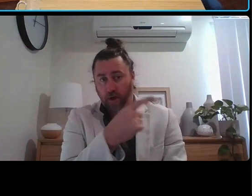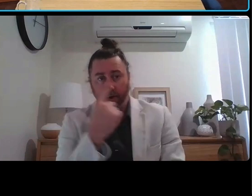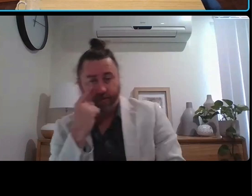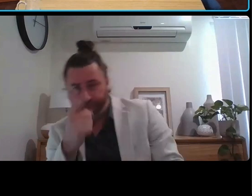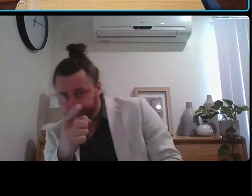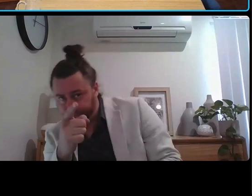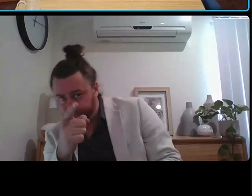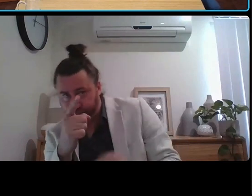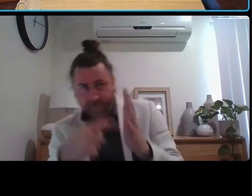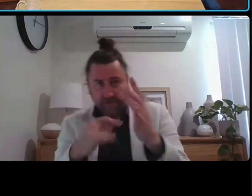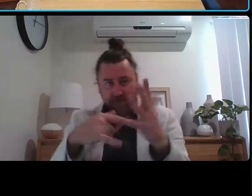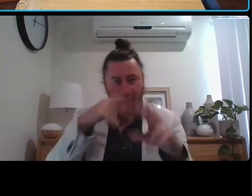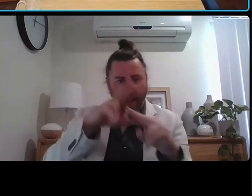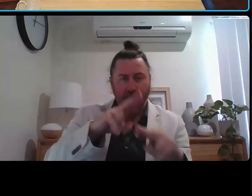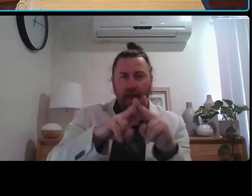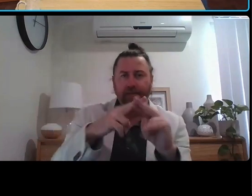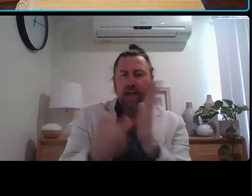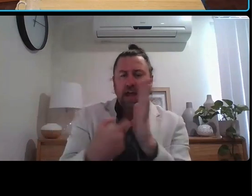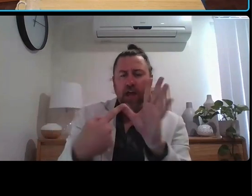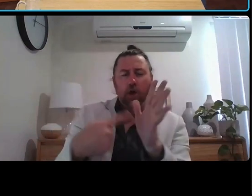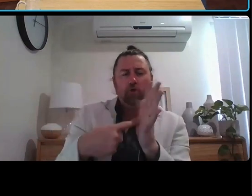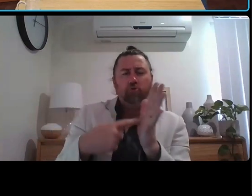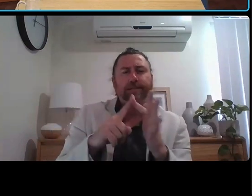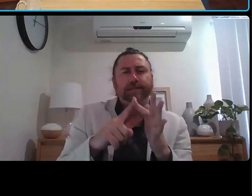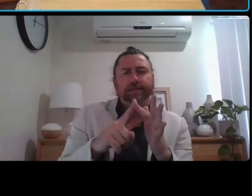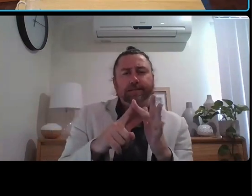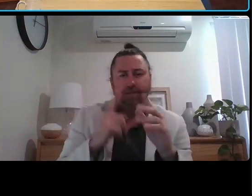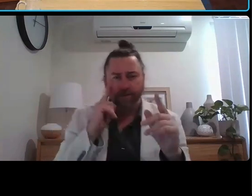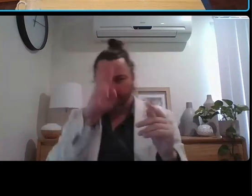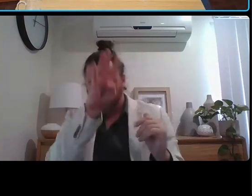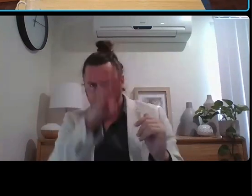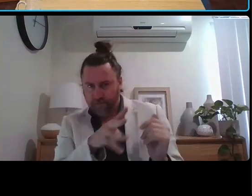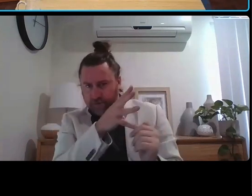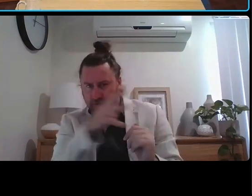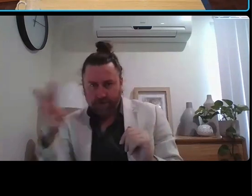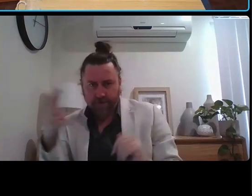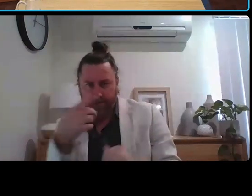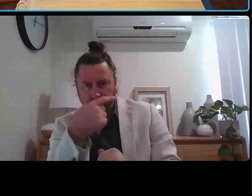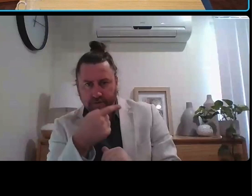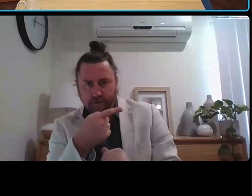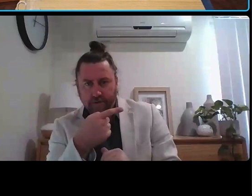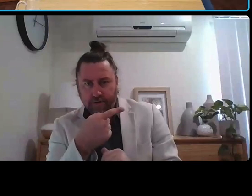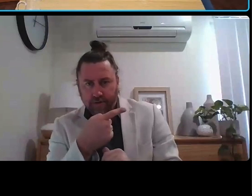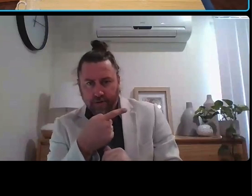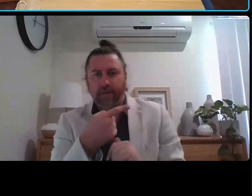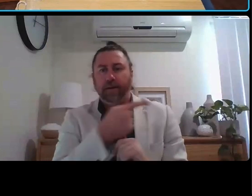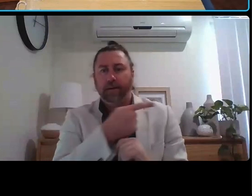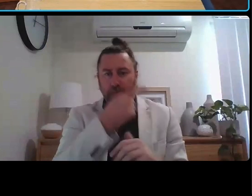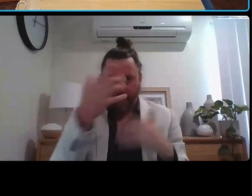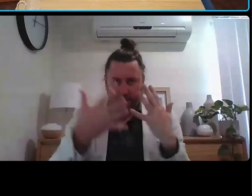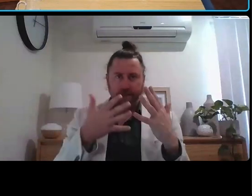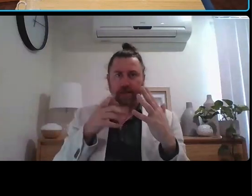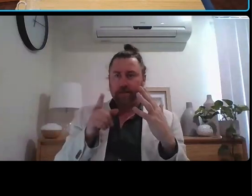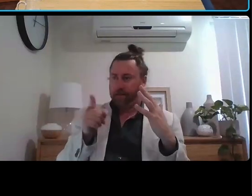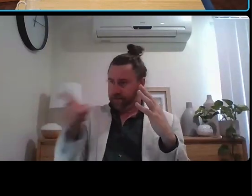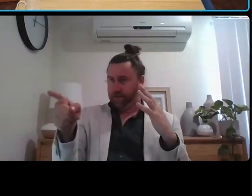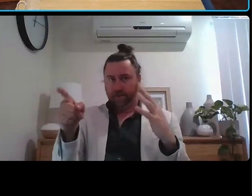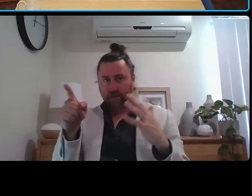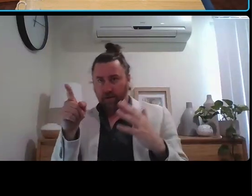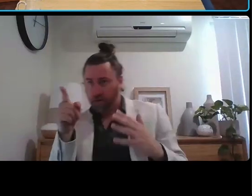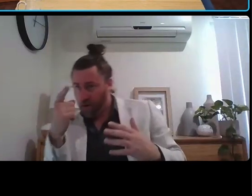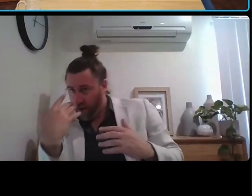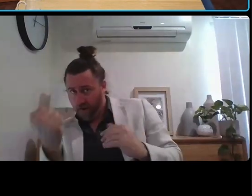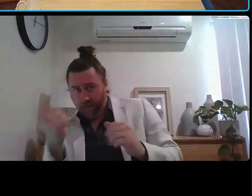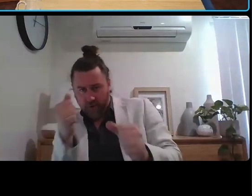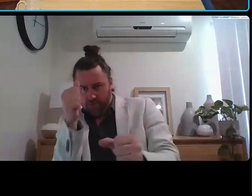staffing rating based on the table shown, which is basically the degree to which the home meets or